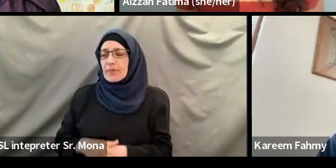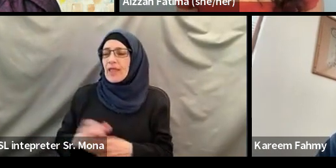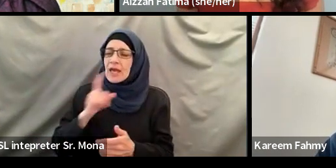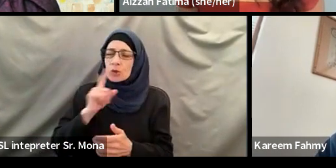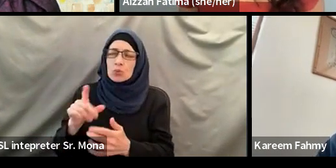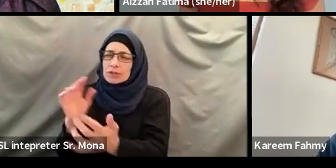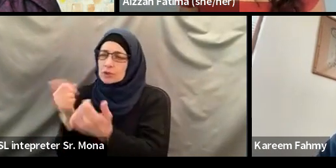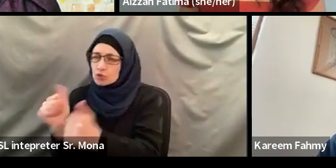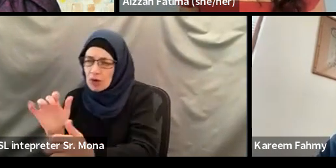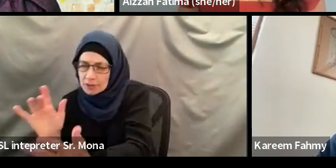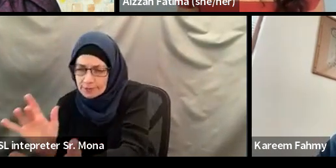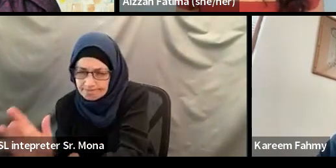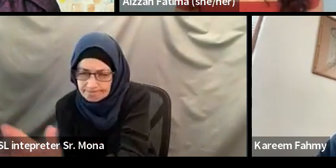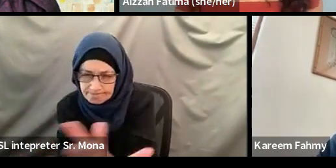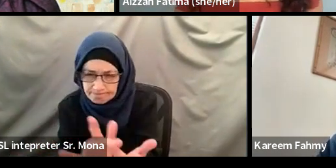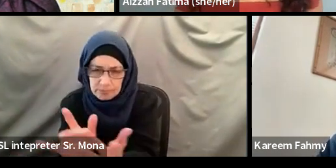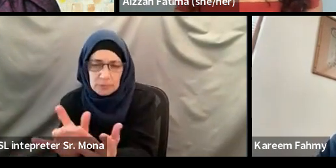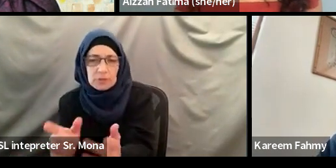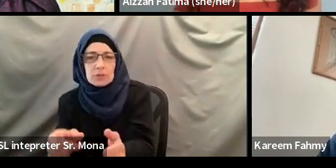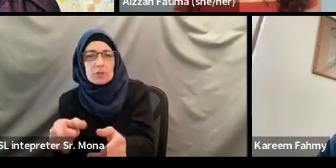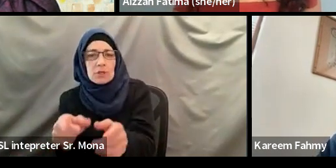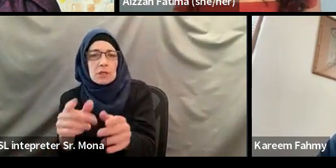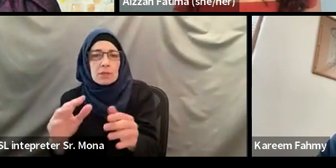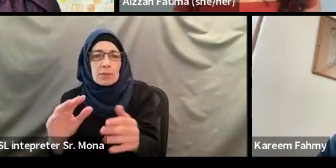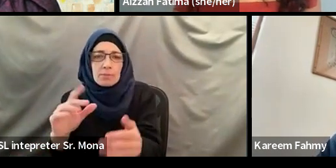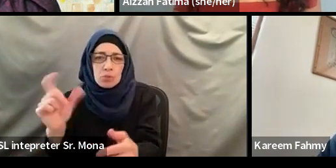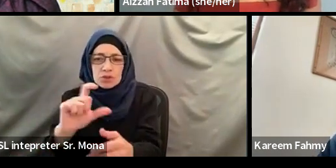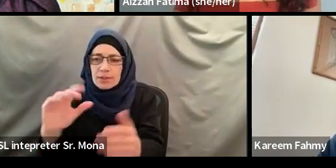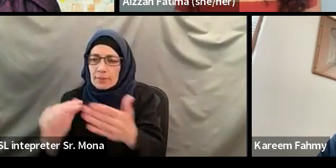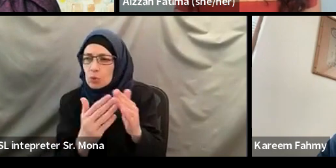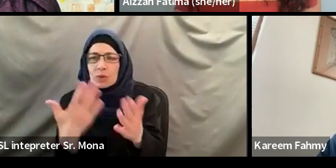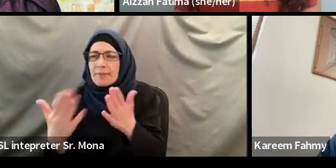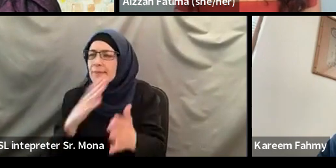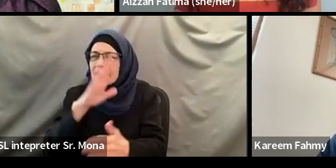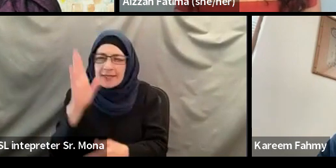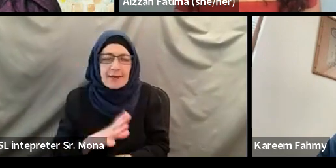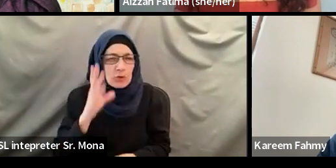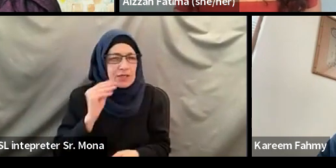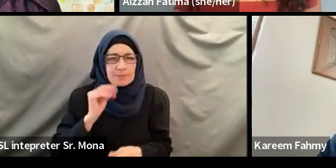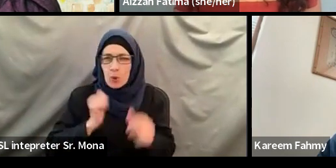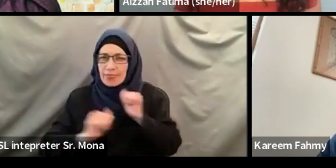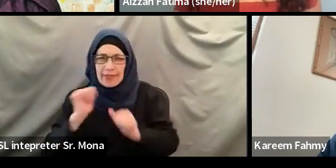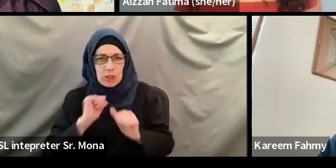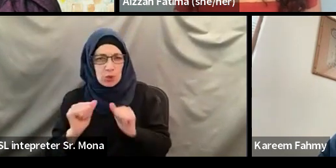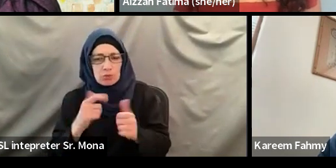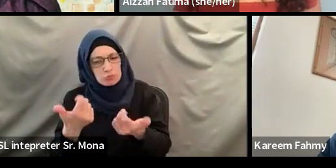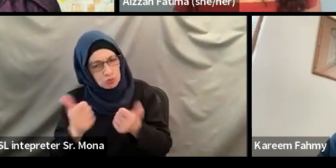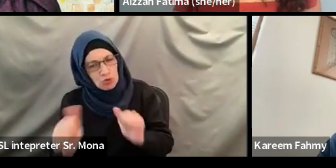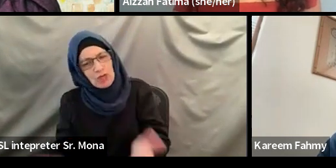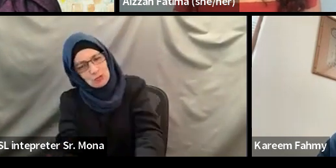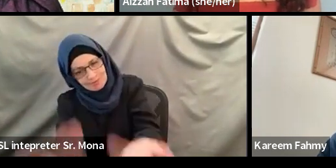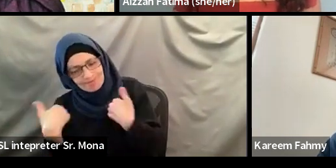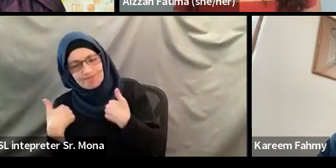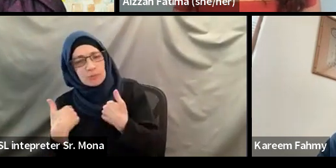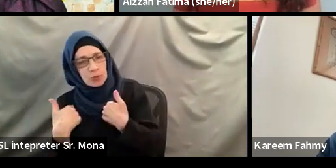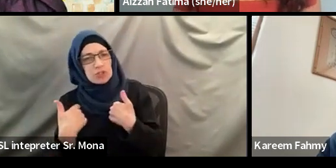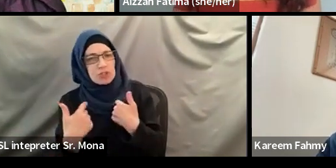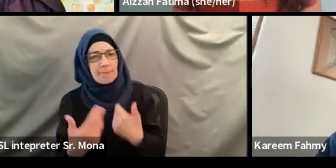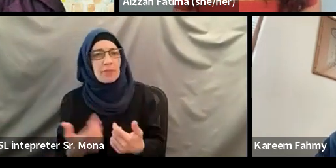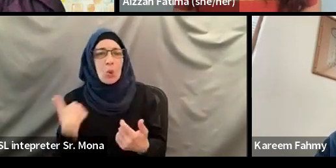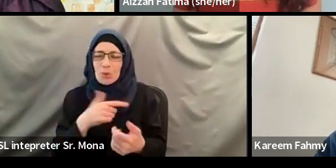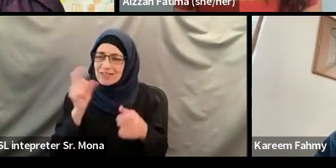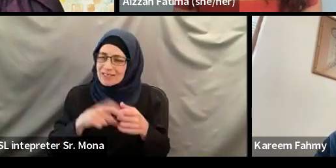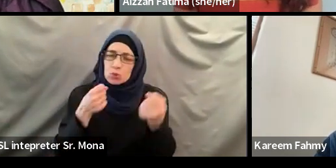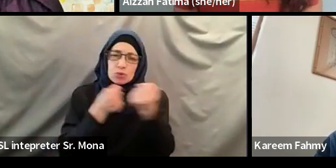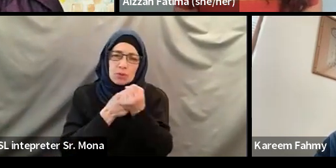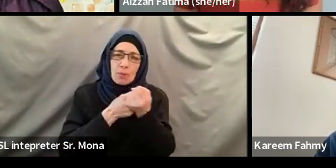insulated Muslim communities who've never gone to the theater before. And trying to get those communities come out and really just support Muslim